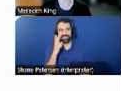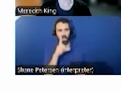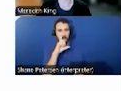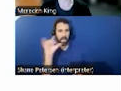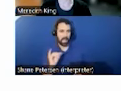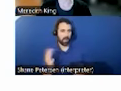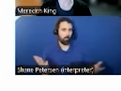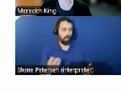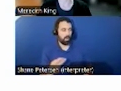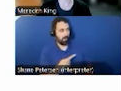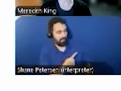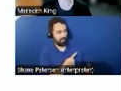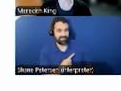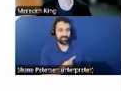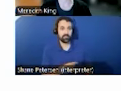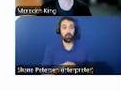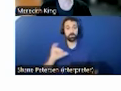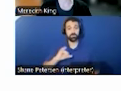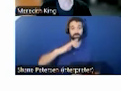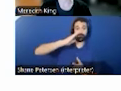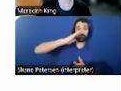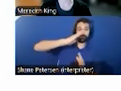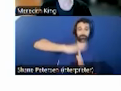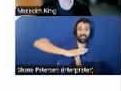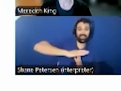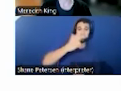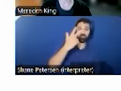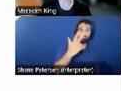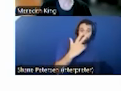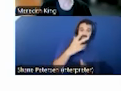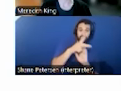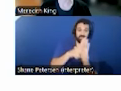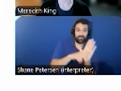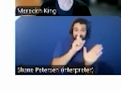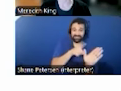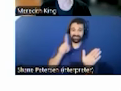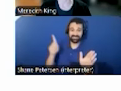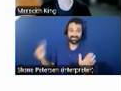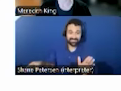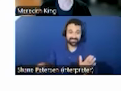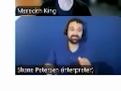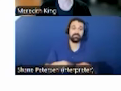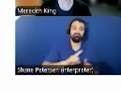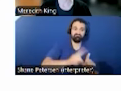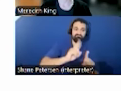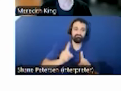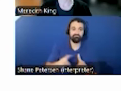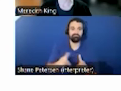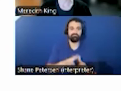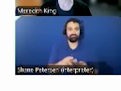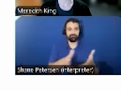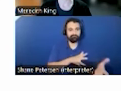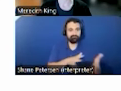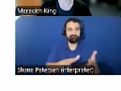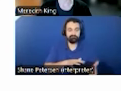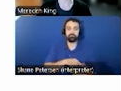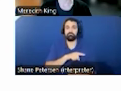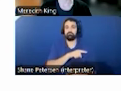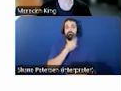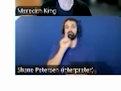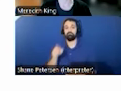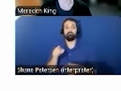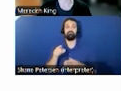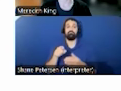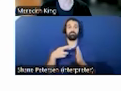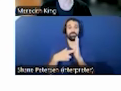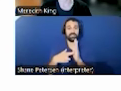you the main three principles. Like I said, multiple means of engagement, multiple means of representation, multiple means of action expression.